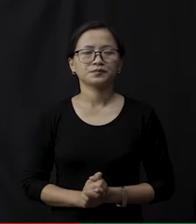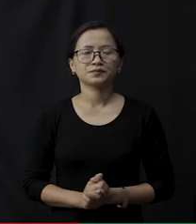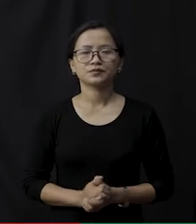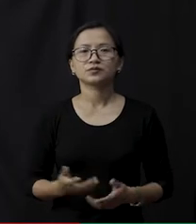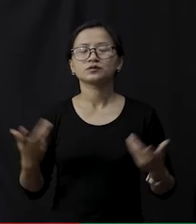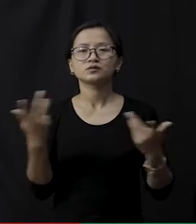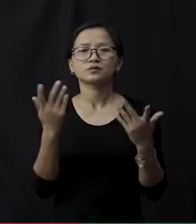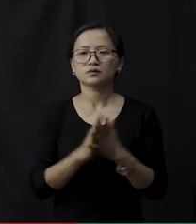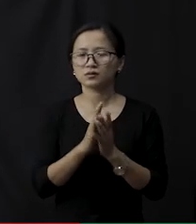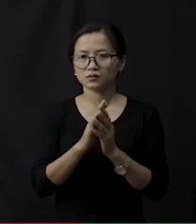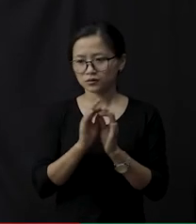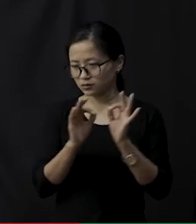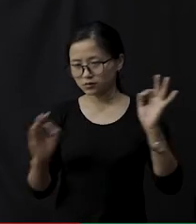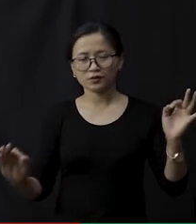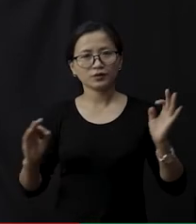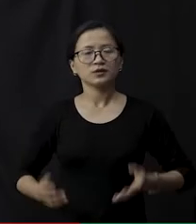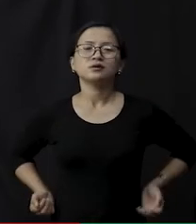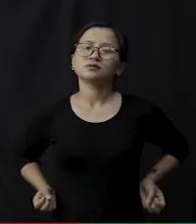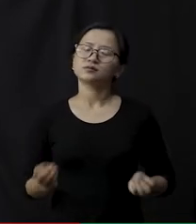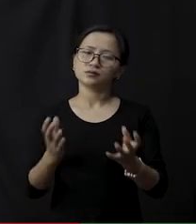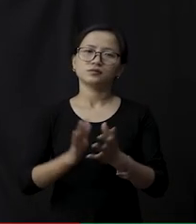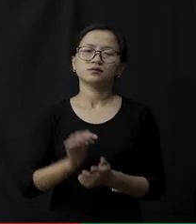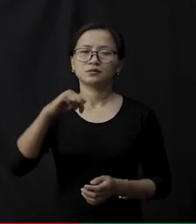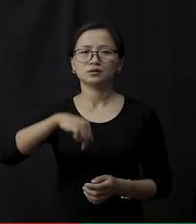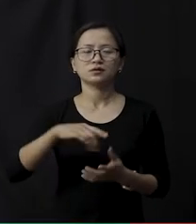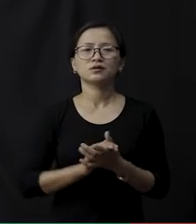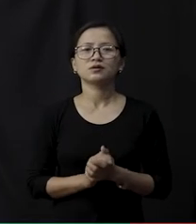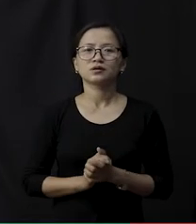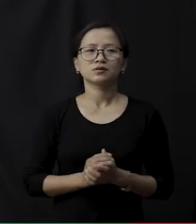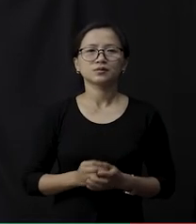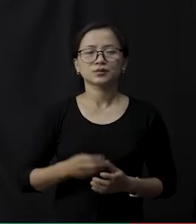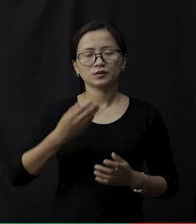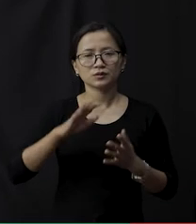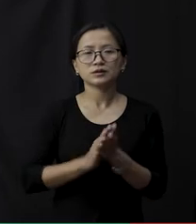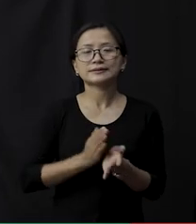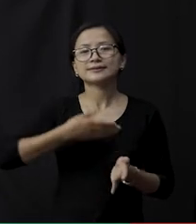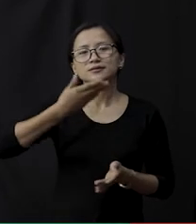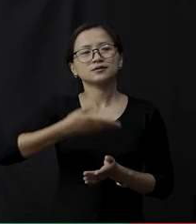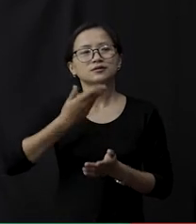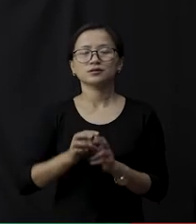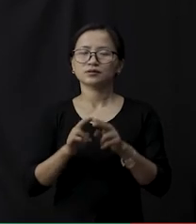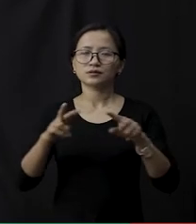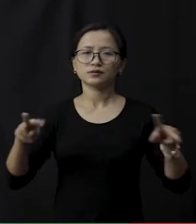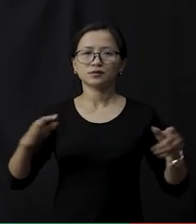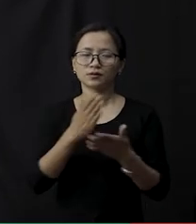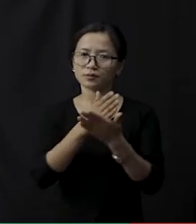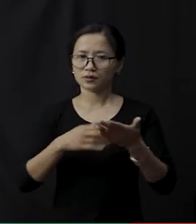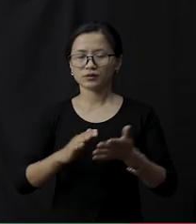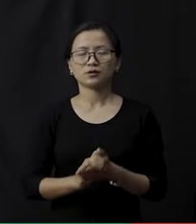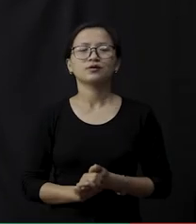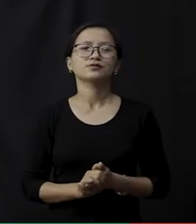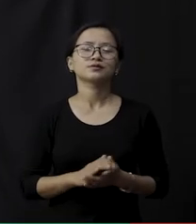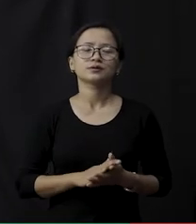So that's how the story started. So from here, I'm going to teach you about the different parts of